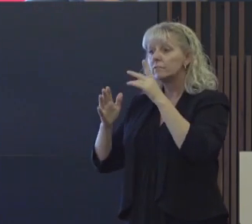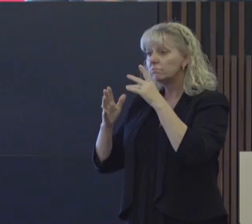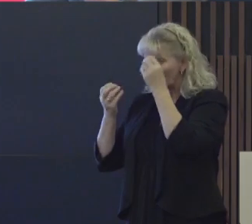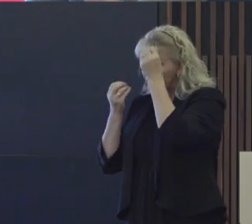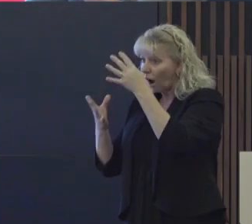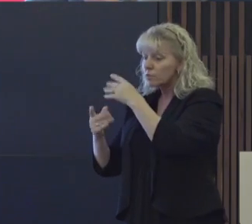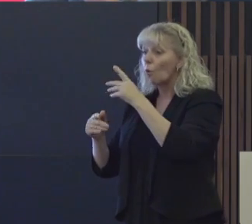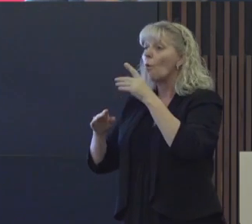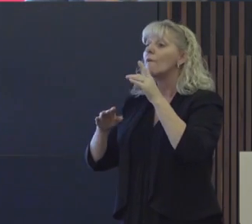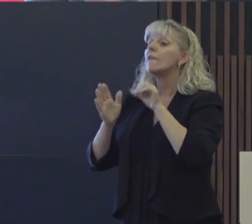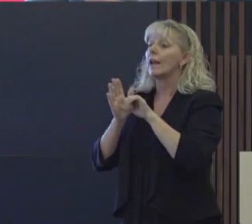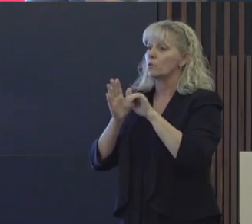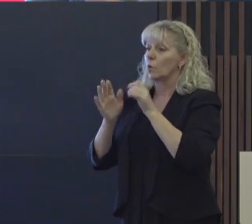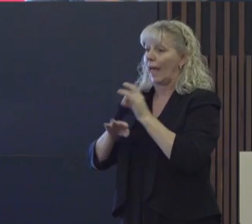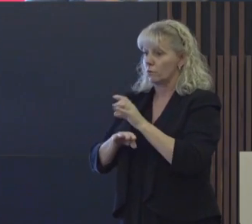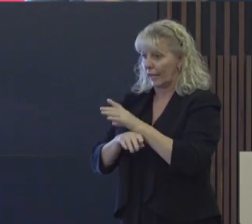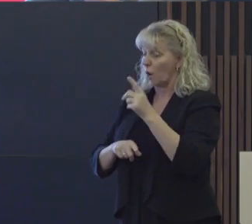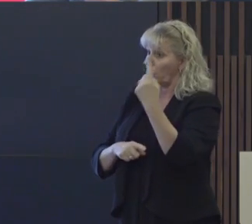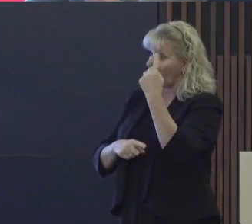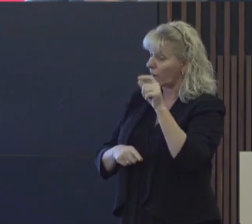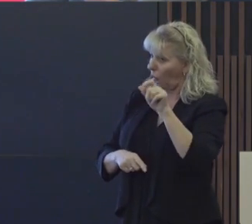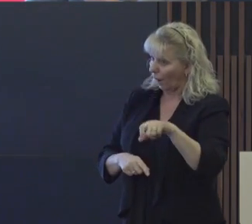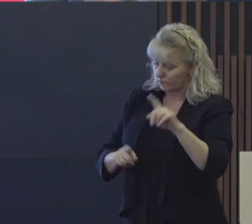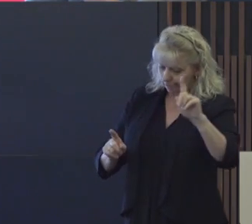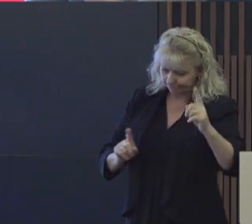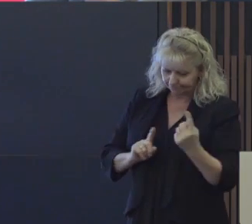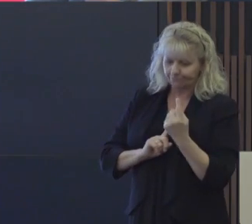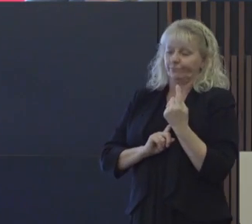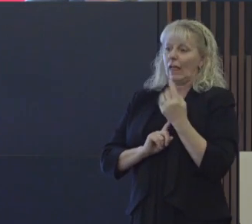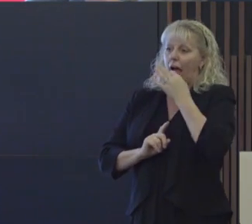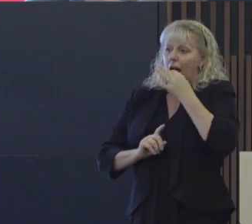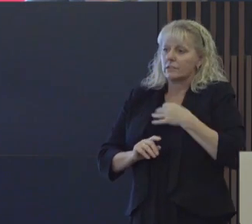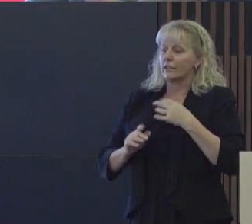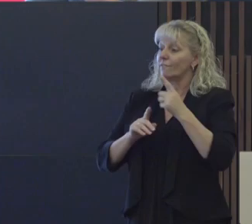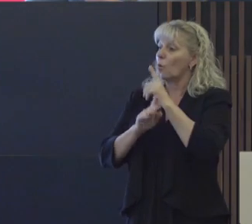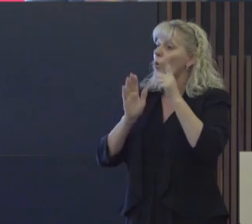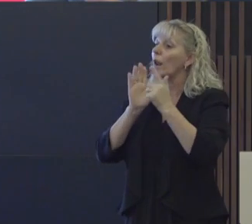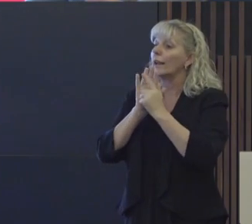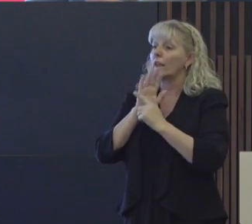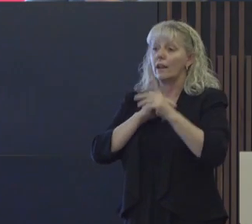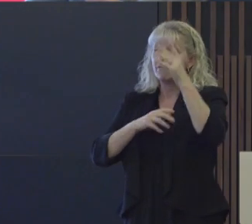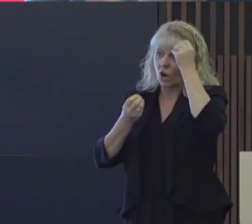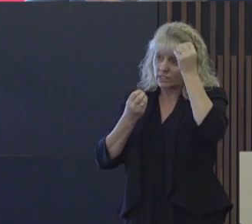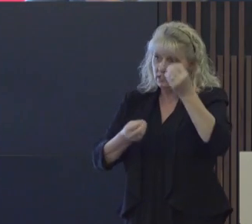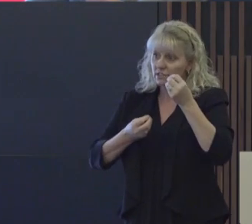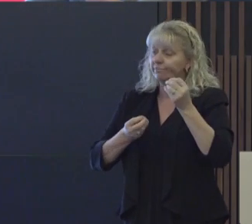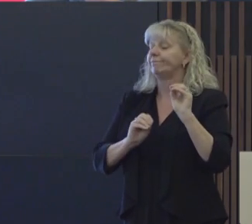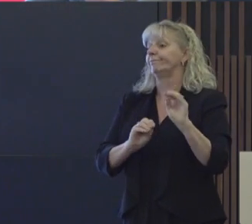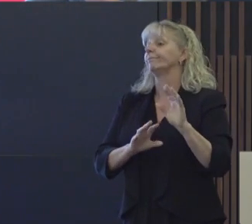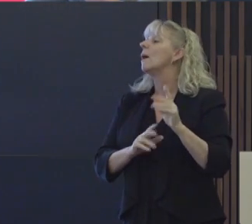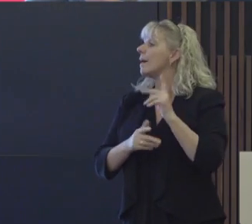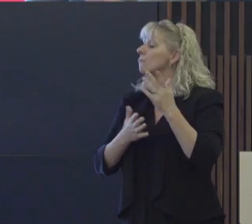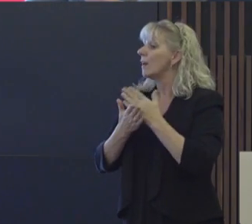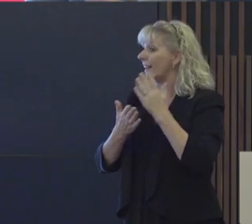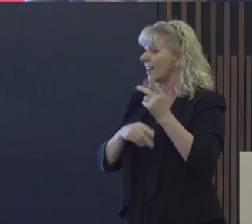financial counselling. Now, one client that we've had who came to us for legal advice in relation to it, that was fine, but I said